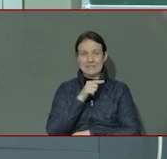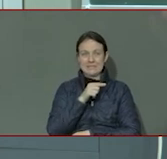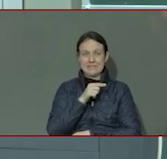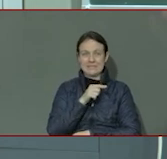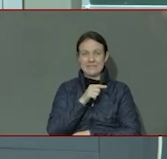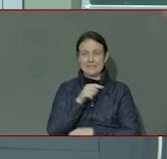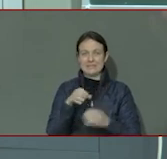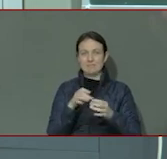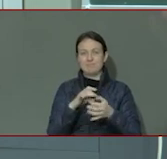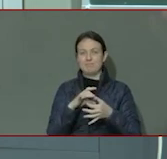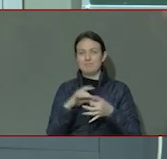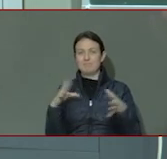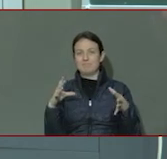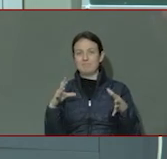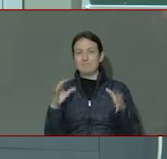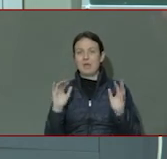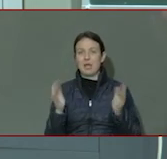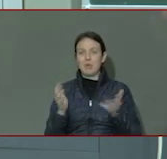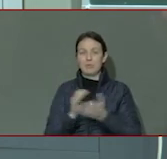is,